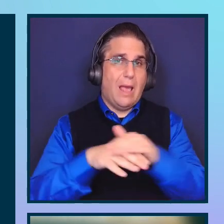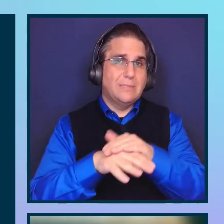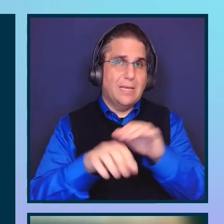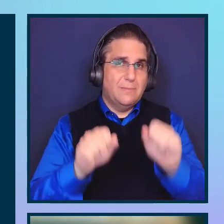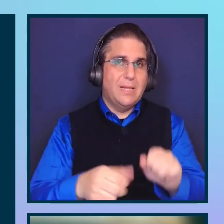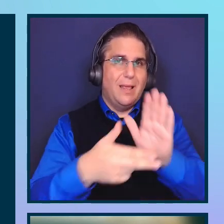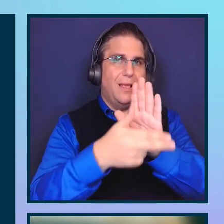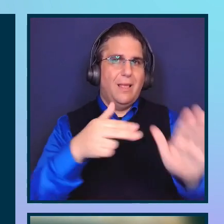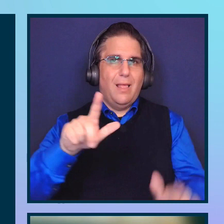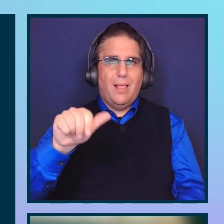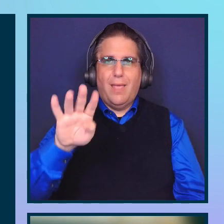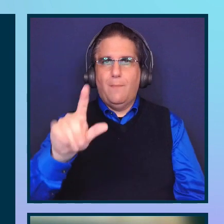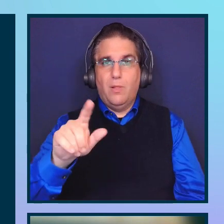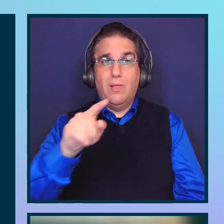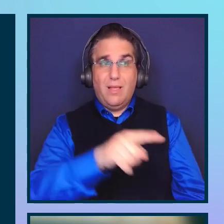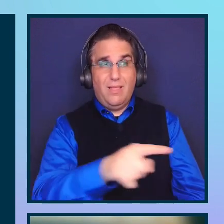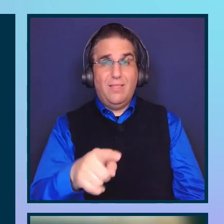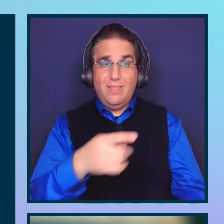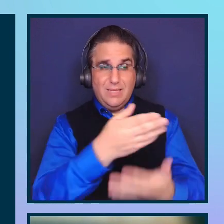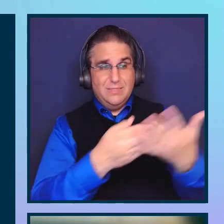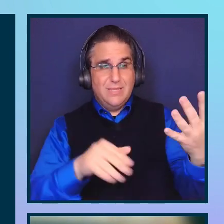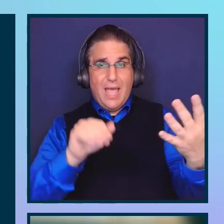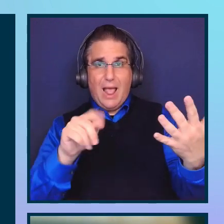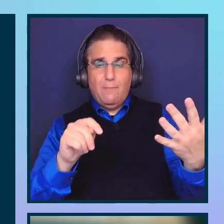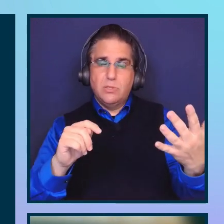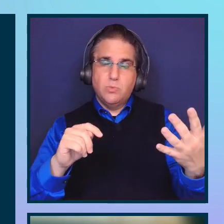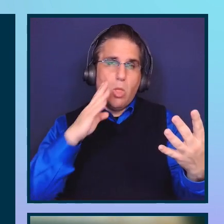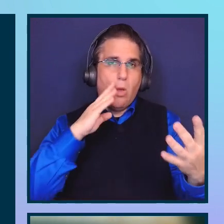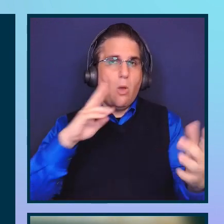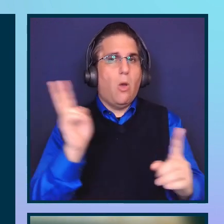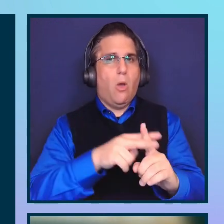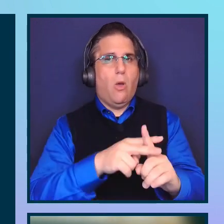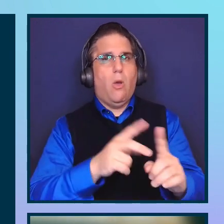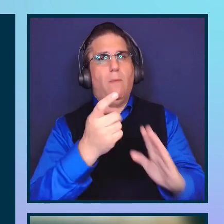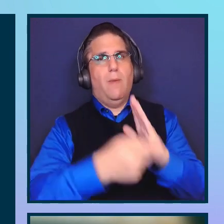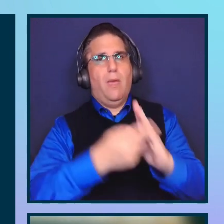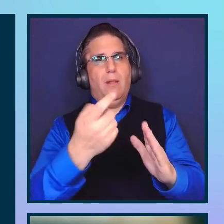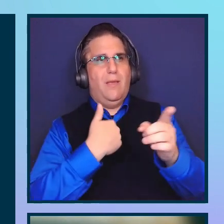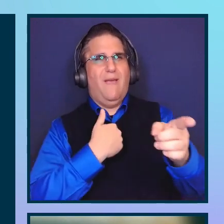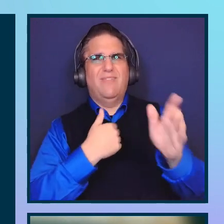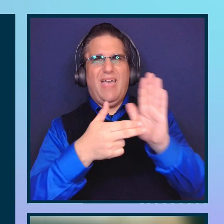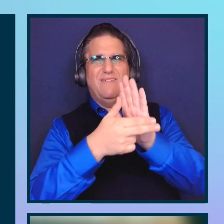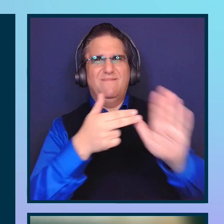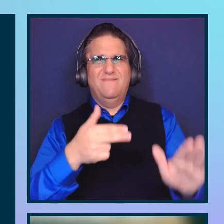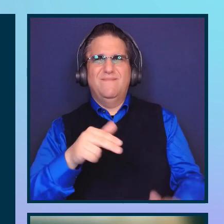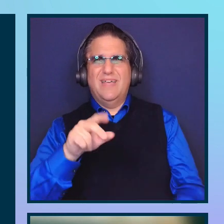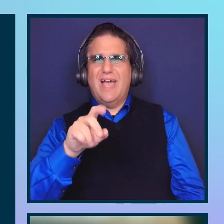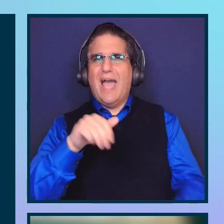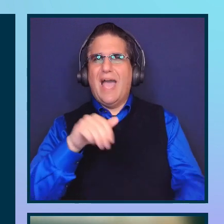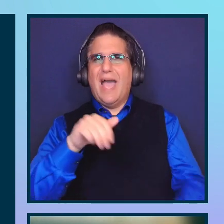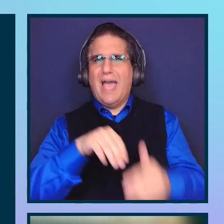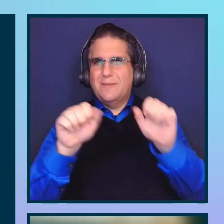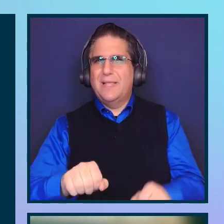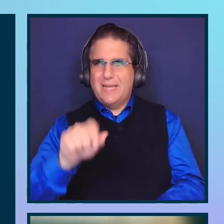elements already are assigned a default accessibility label by SwiftUI. So custom controls, that's something